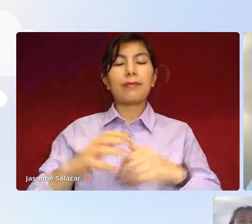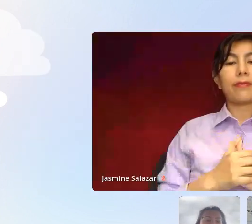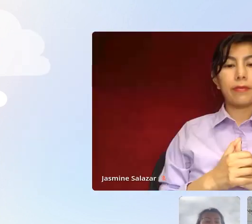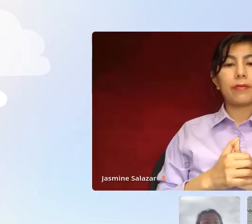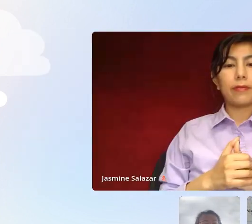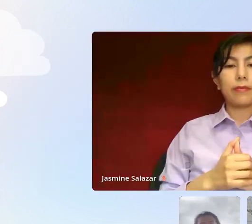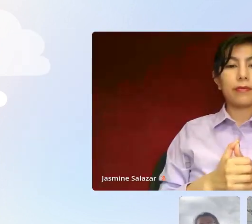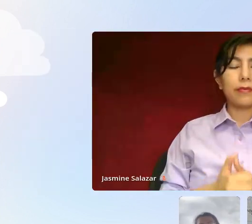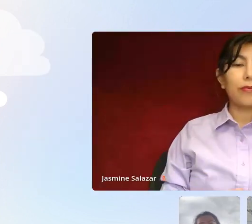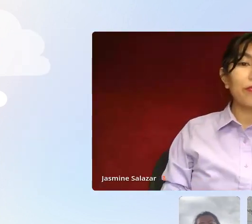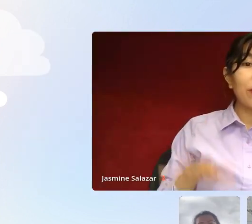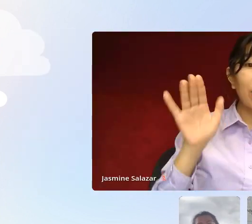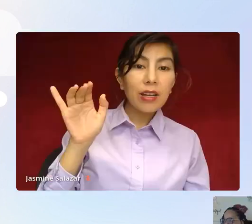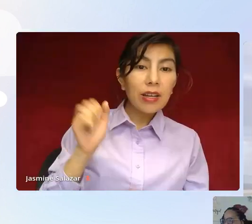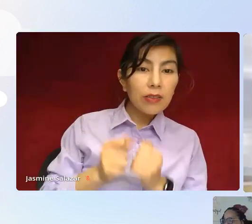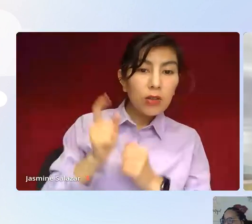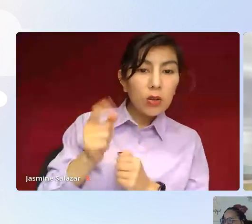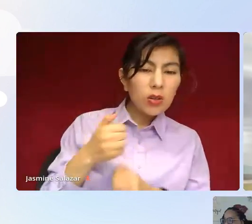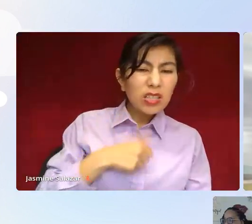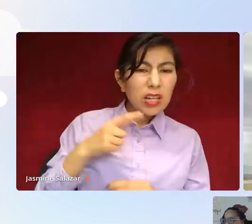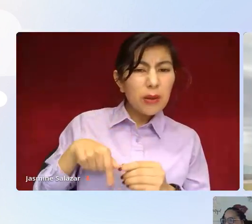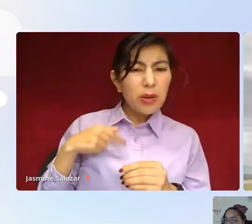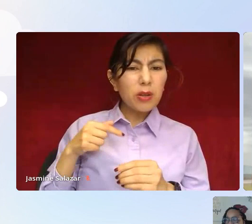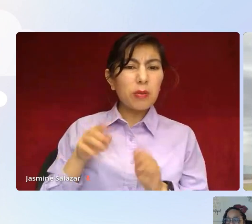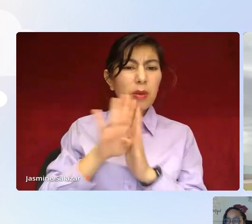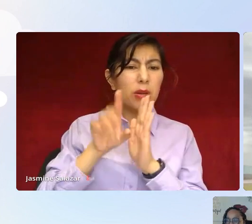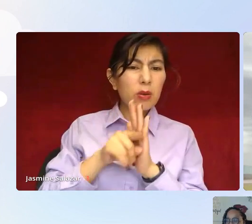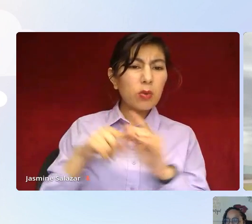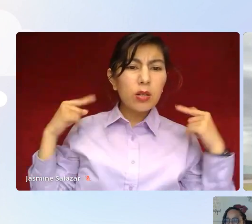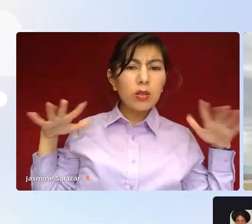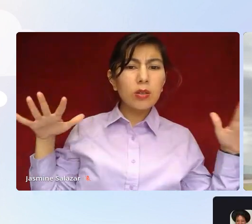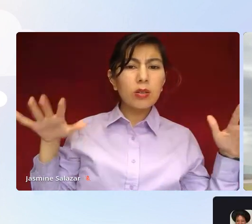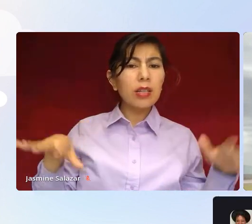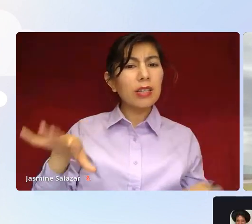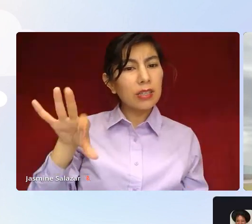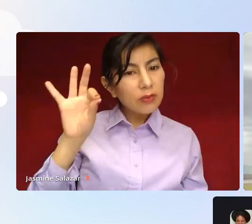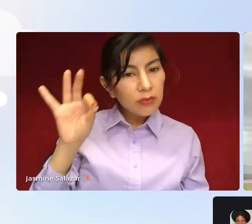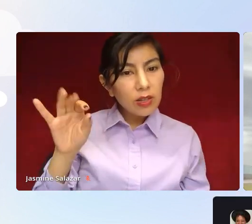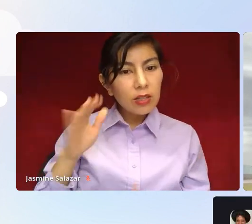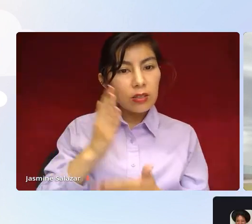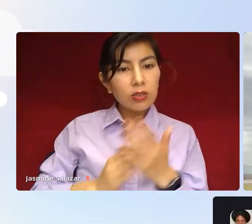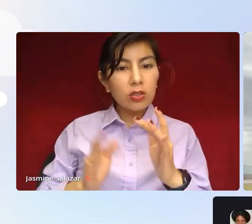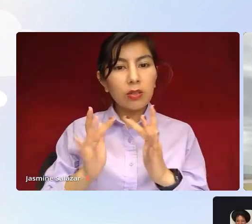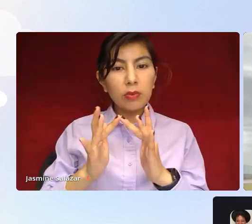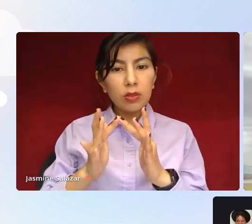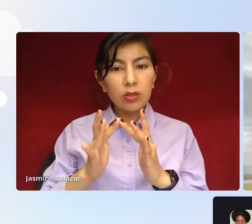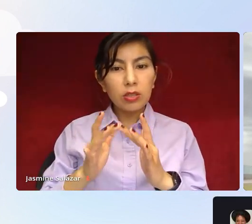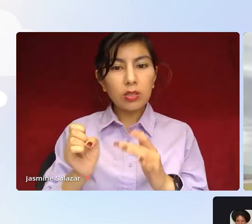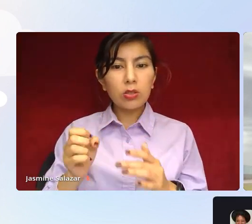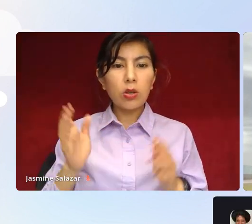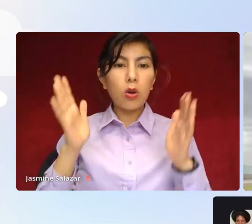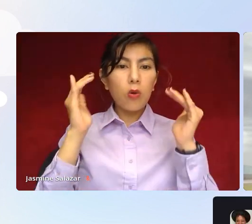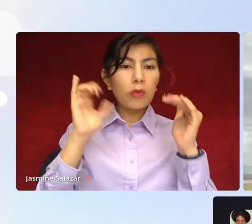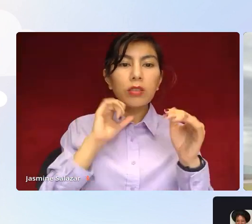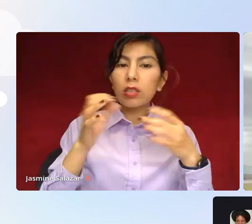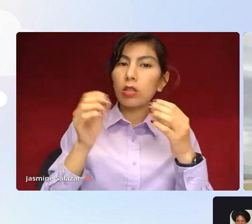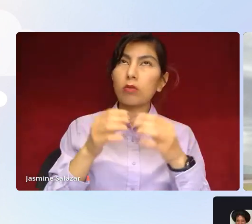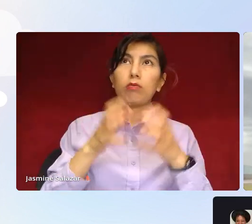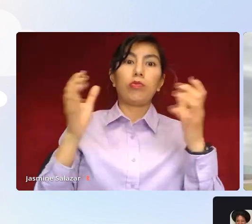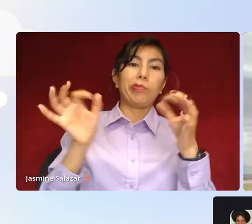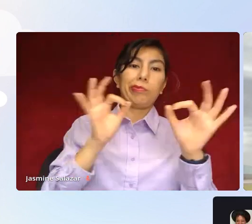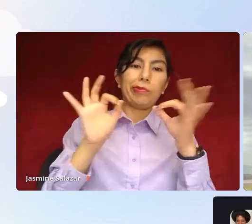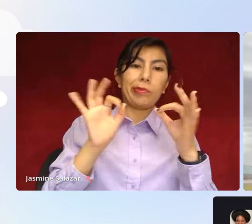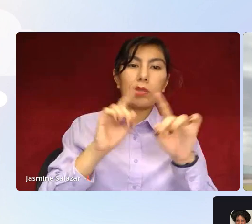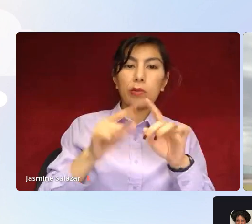Hi everyone, I'm sorry for my background noise. I had to run and find some internet, so I hope it's not too distracting. But I just